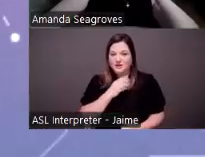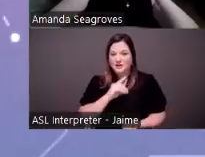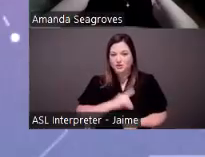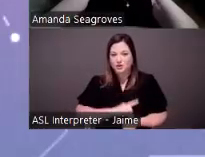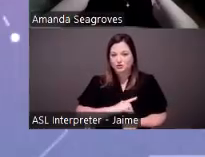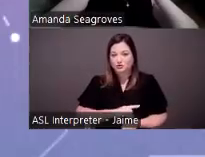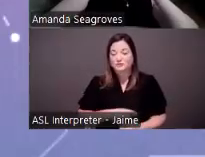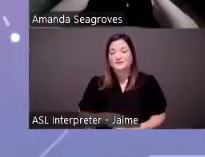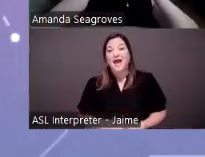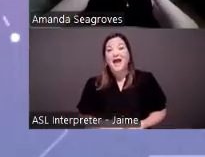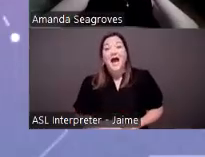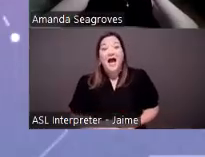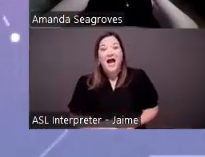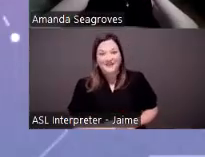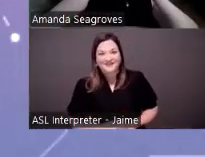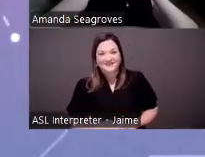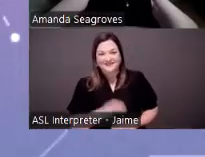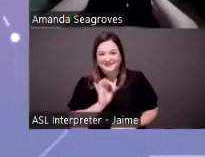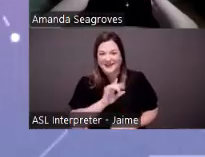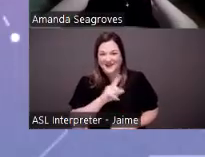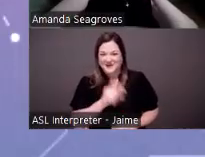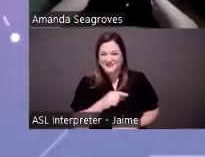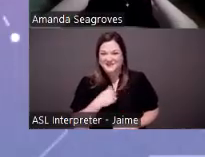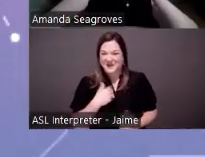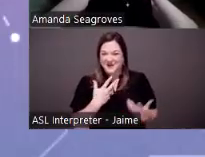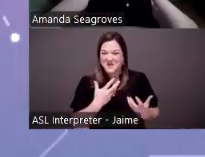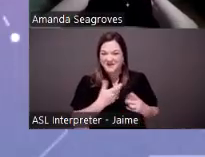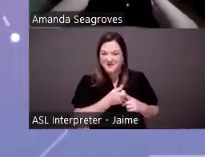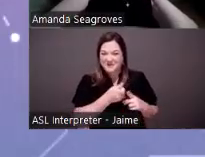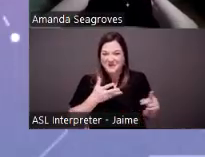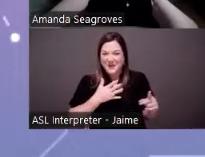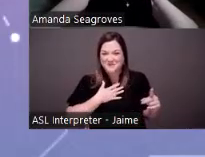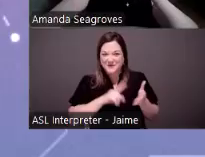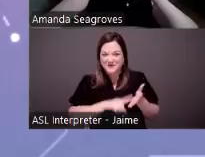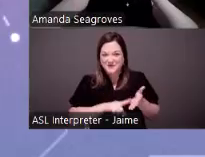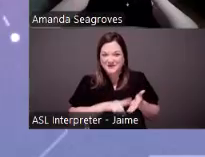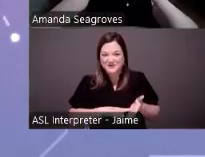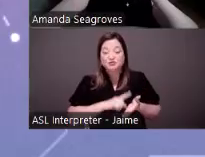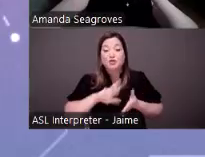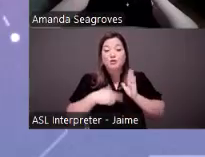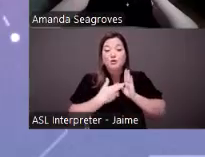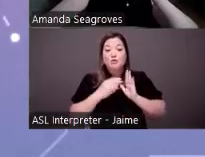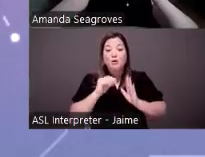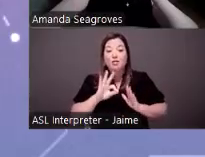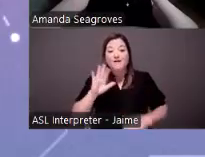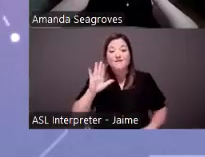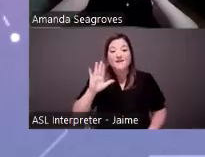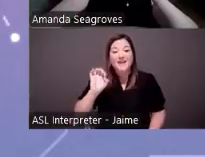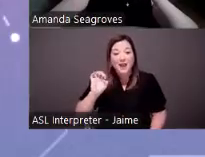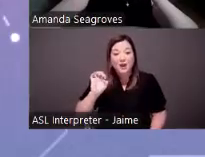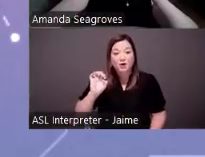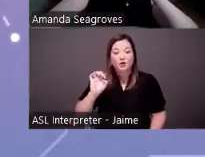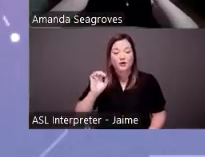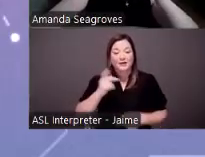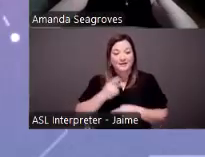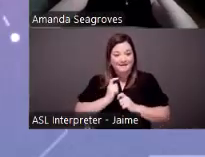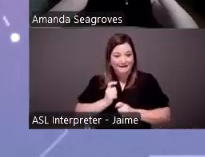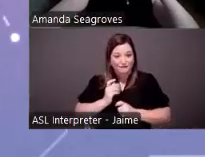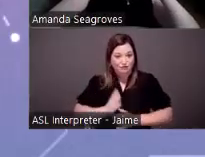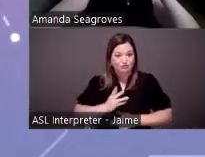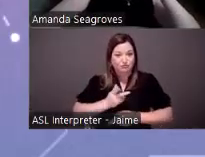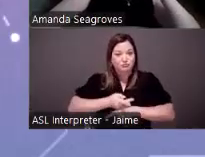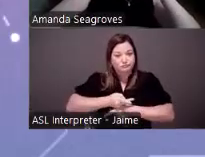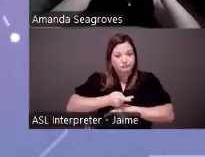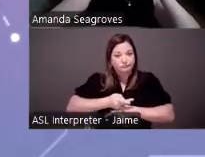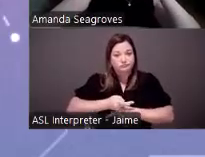what I wanted to expand research on, is the role of caregivers in helping to build rapport with patients and